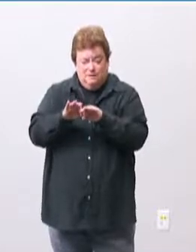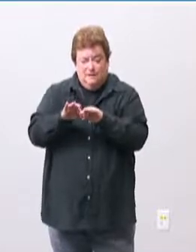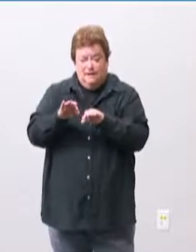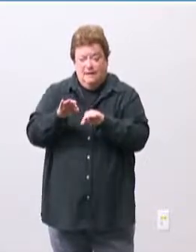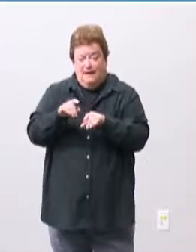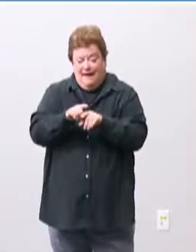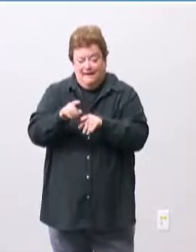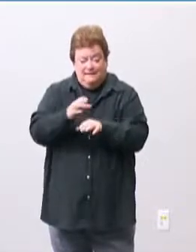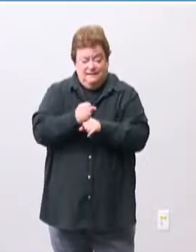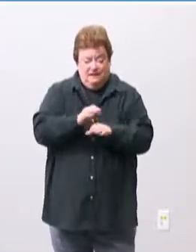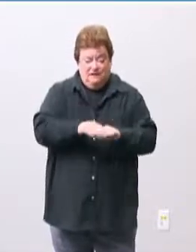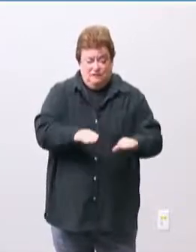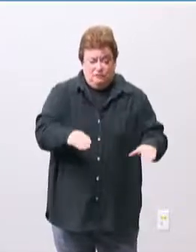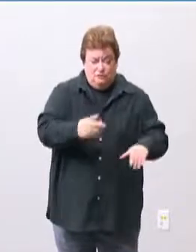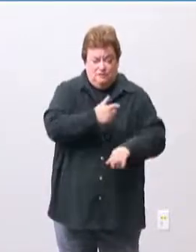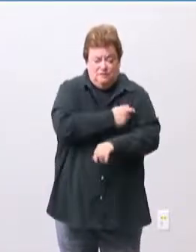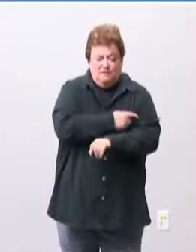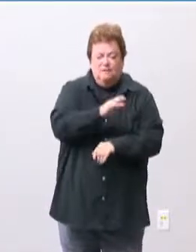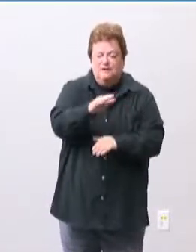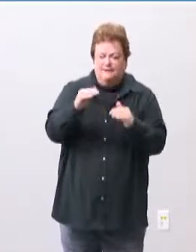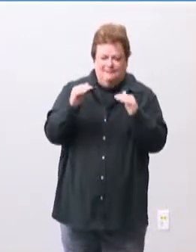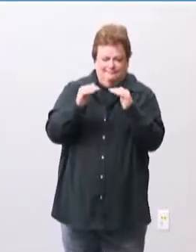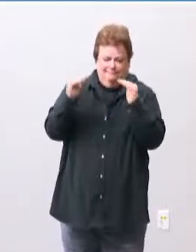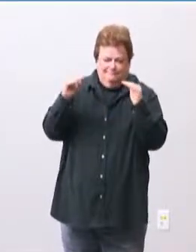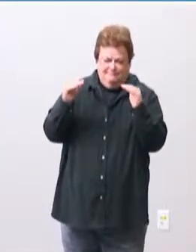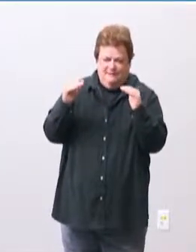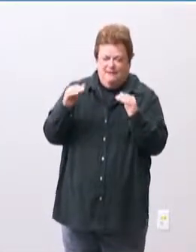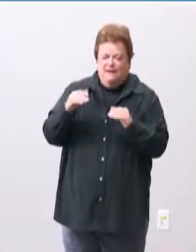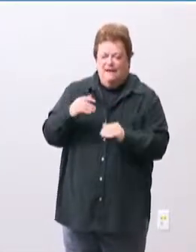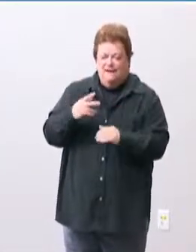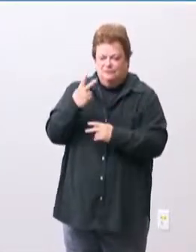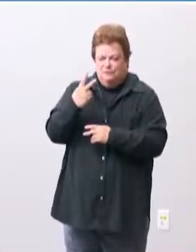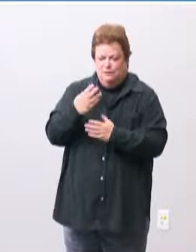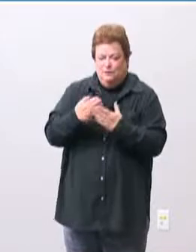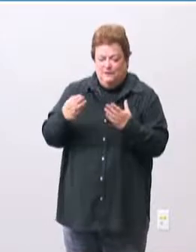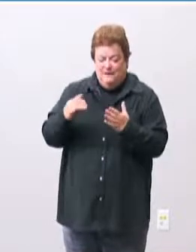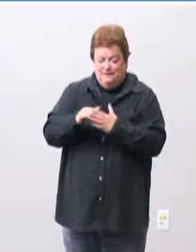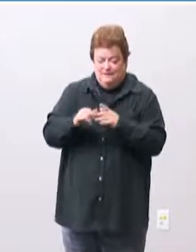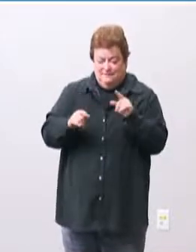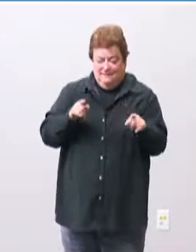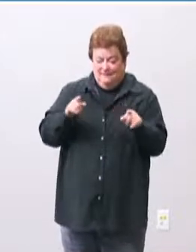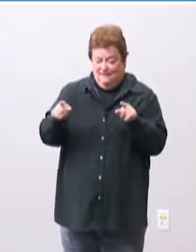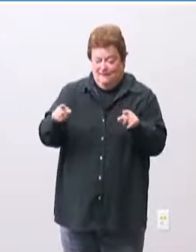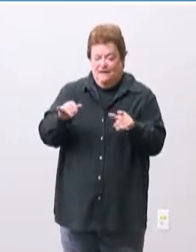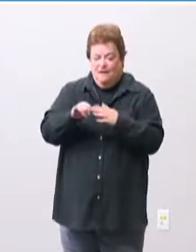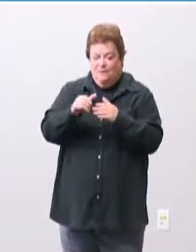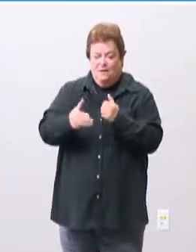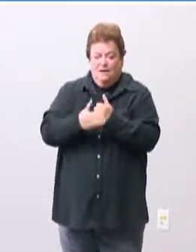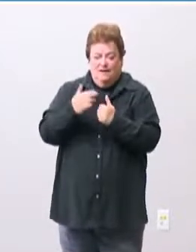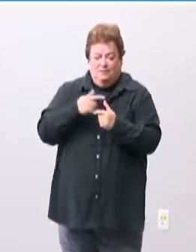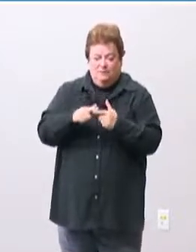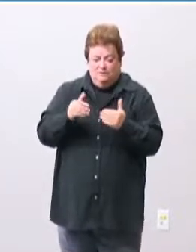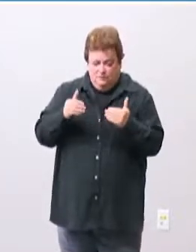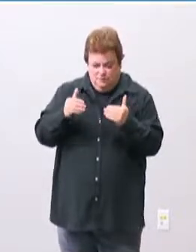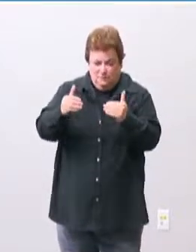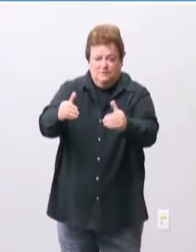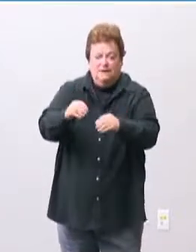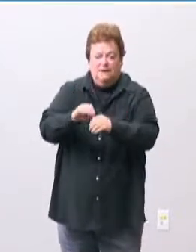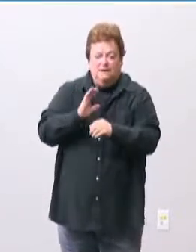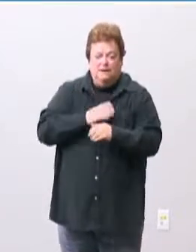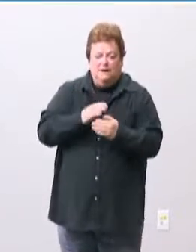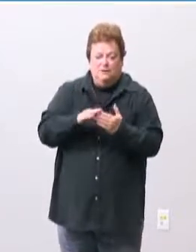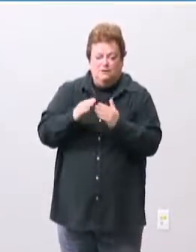vaccinated? It's as important. It's those two things that are going to really help us move forward in the community.